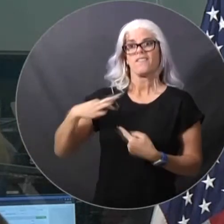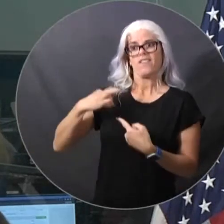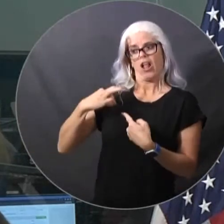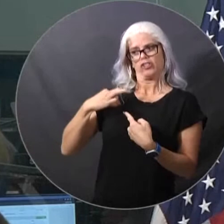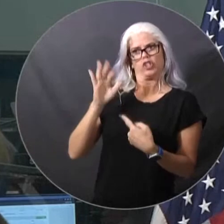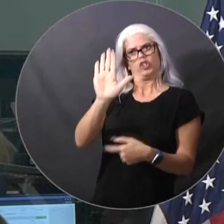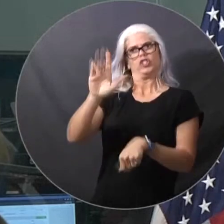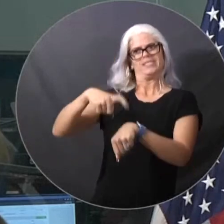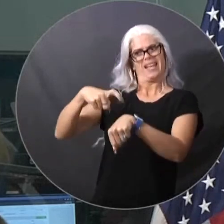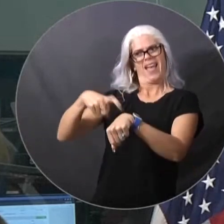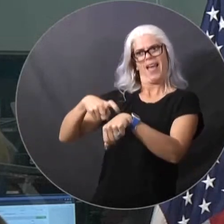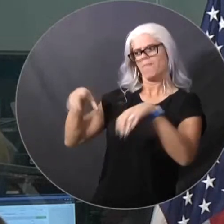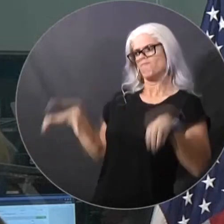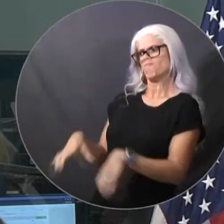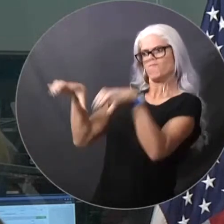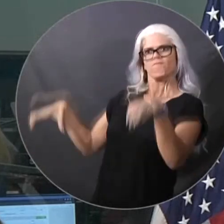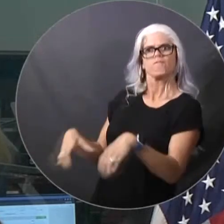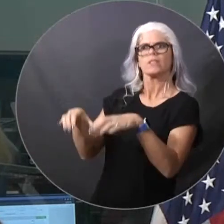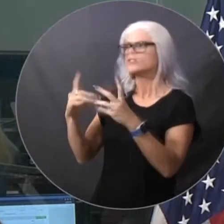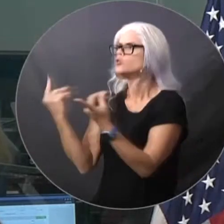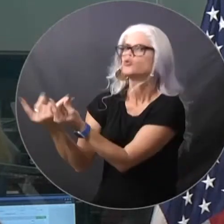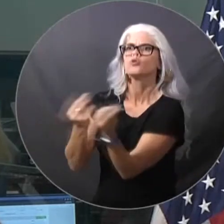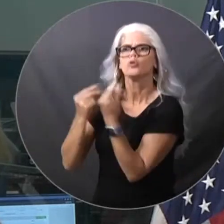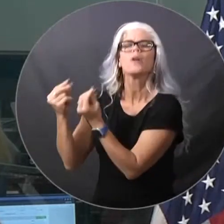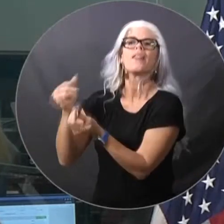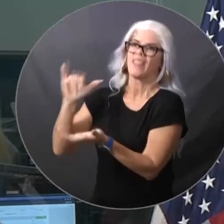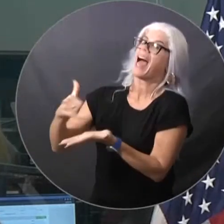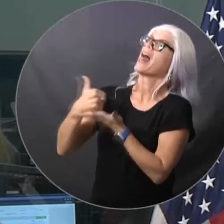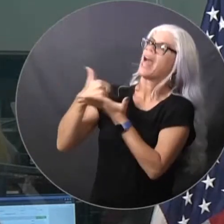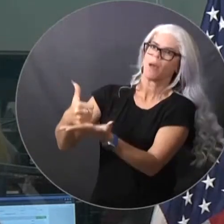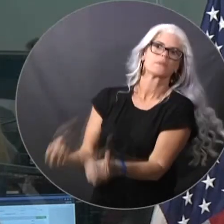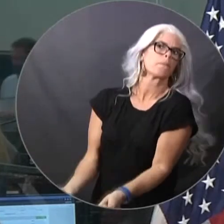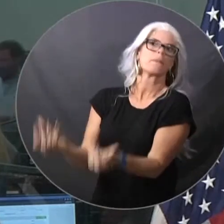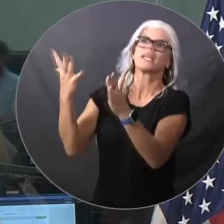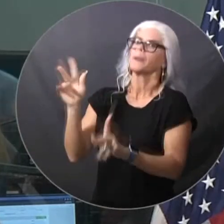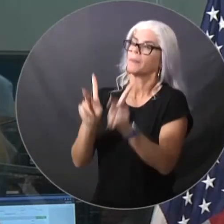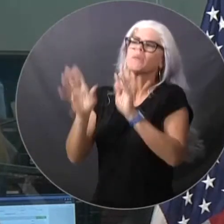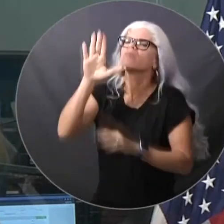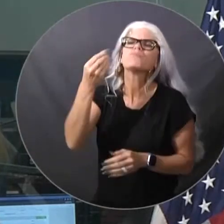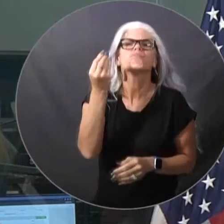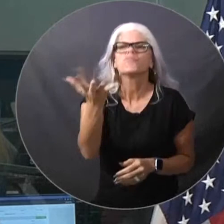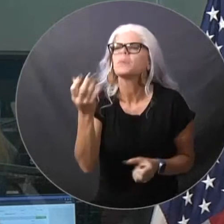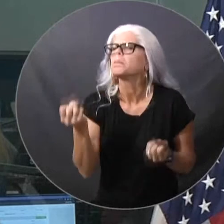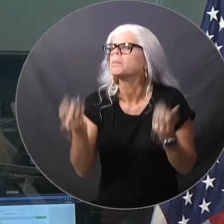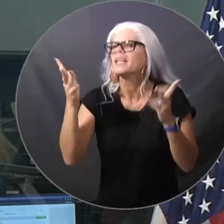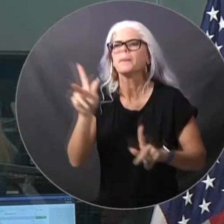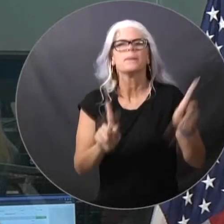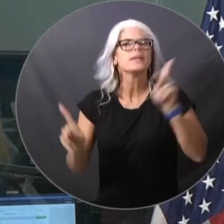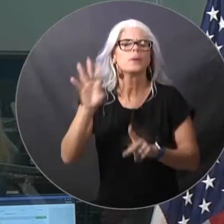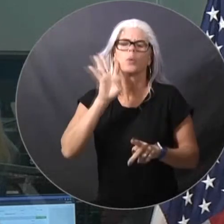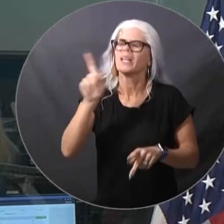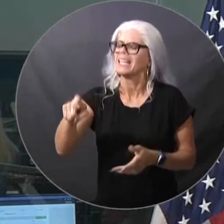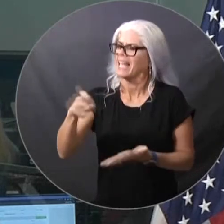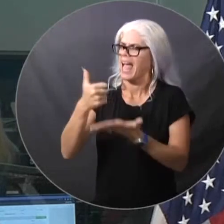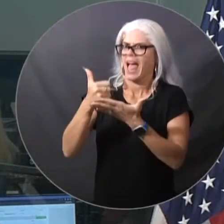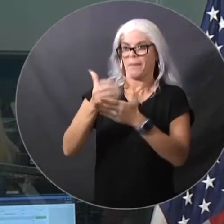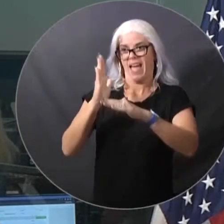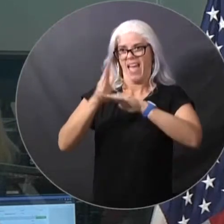ways you can be put to work, because there's going to be a lot of people that are going to need help on the back end of this thing. So if you want to contribute, you can